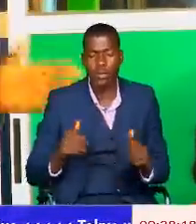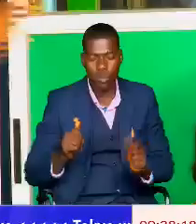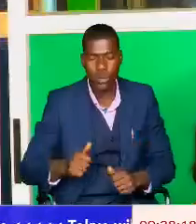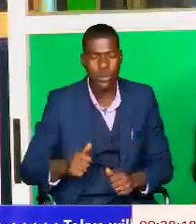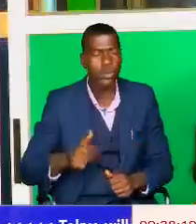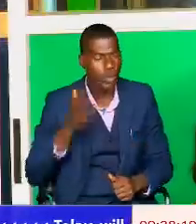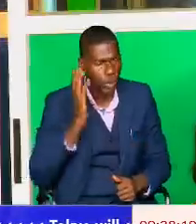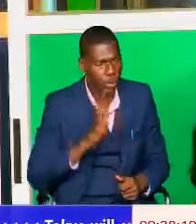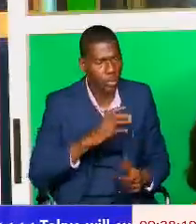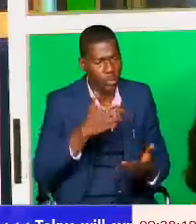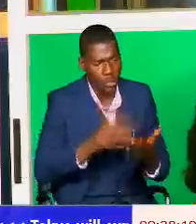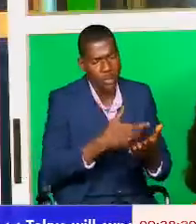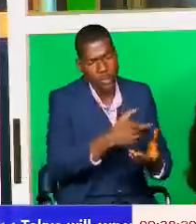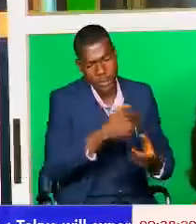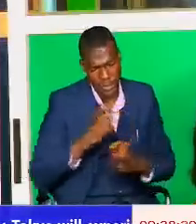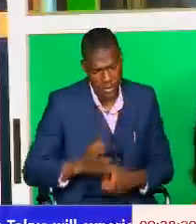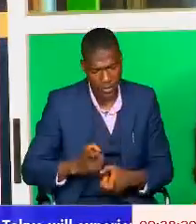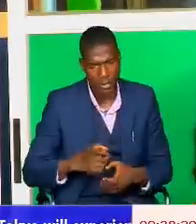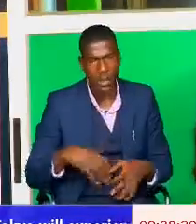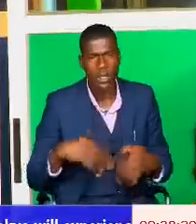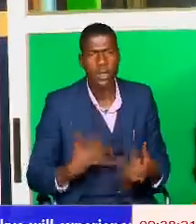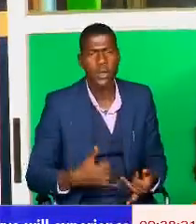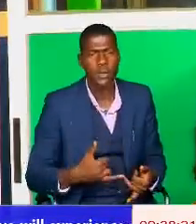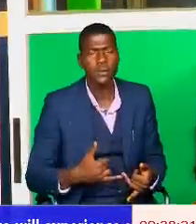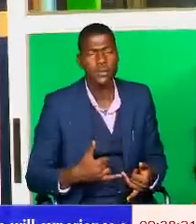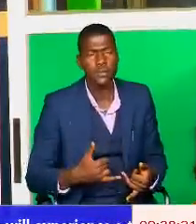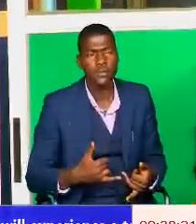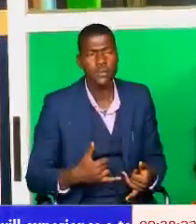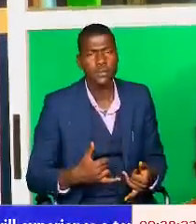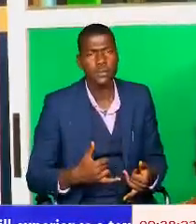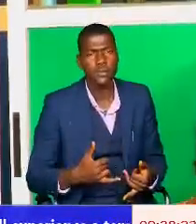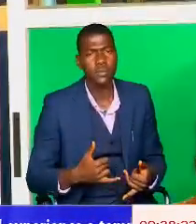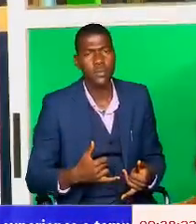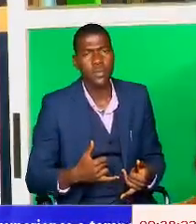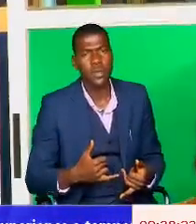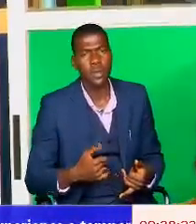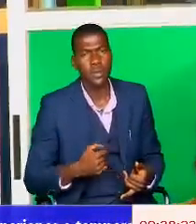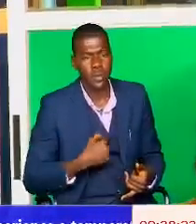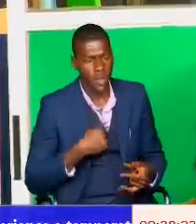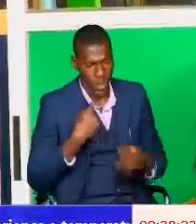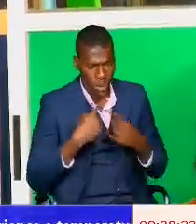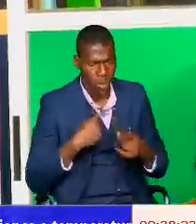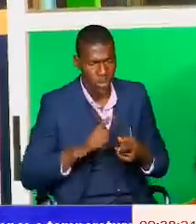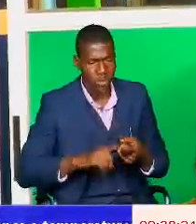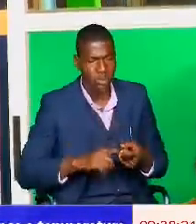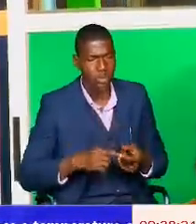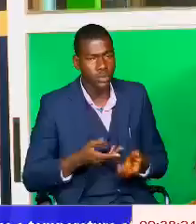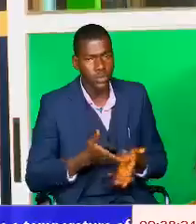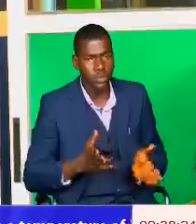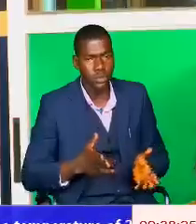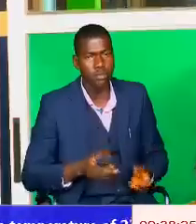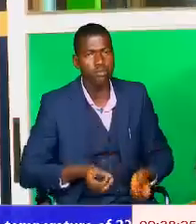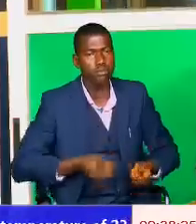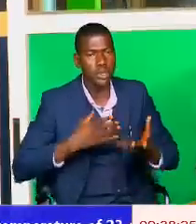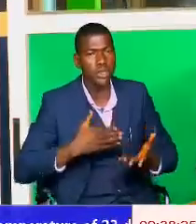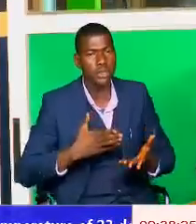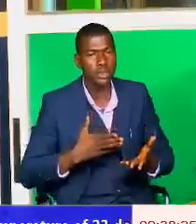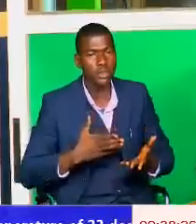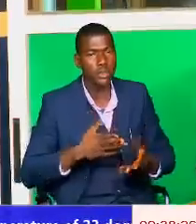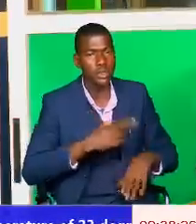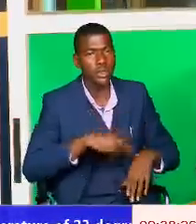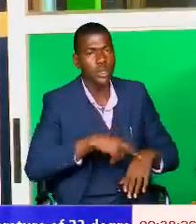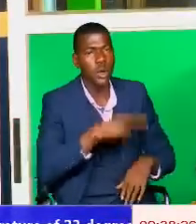to release the money. Okay? Now, as I talk to you, several National Hospital